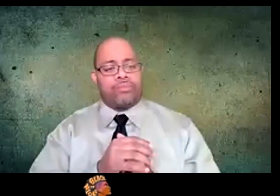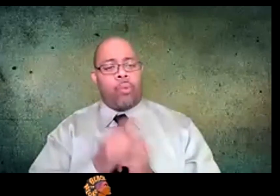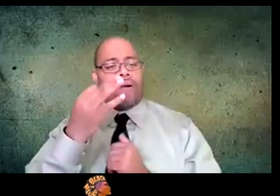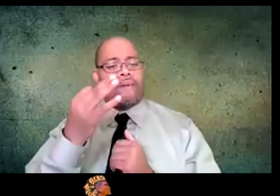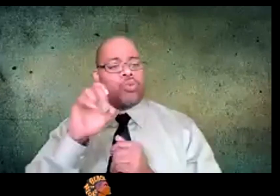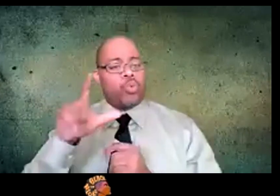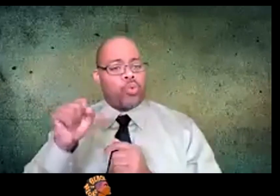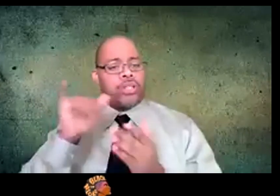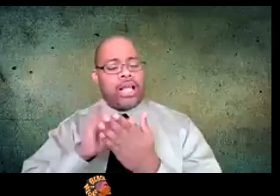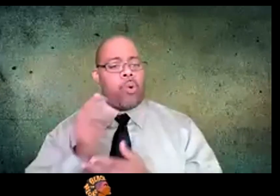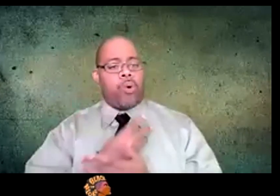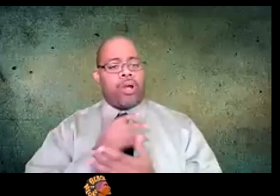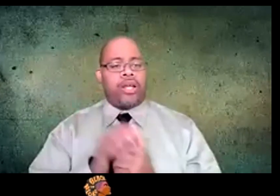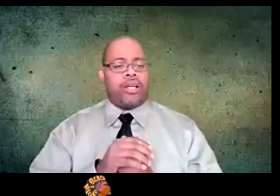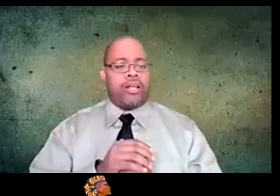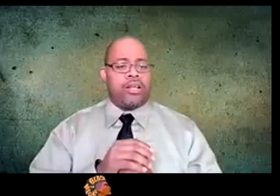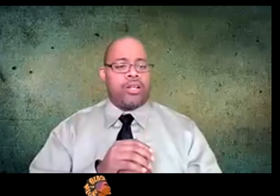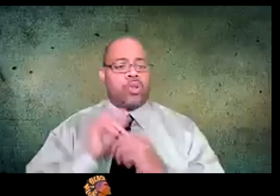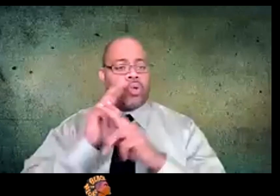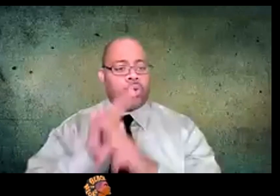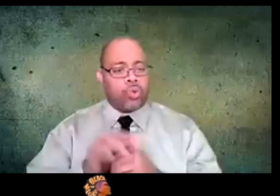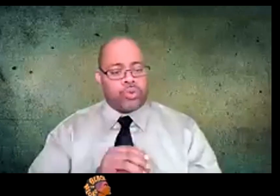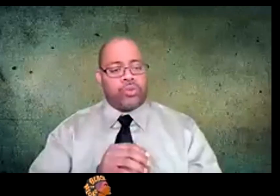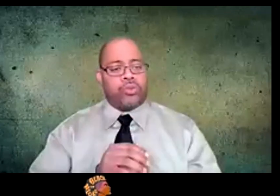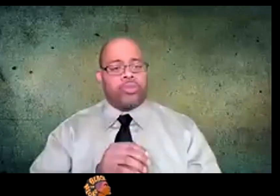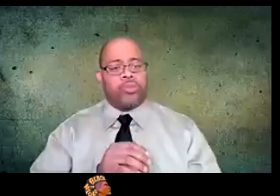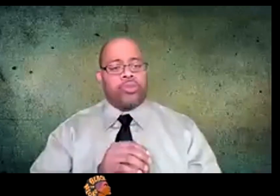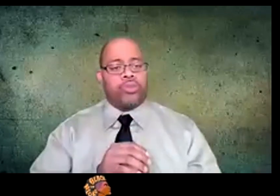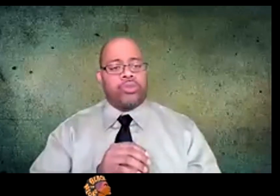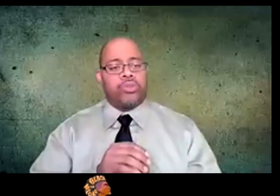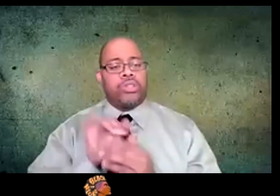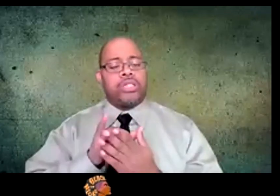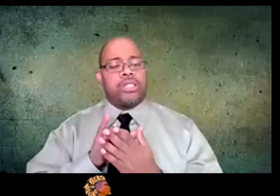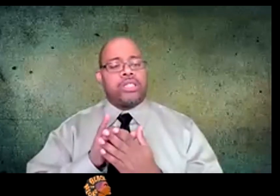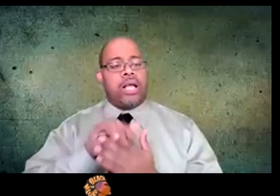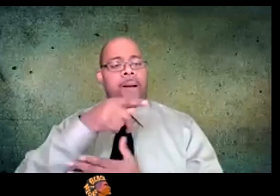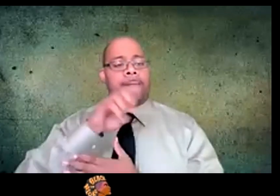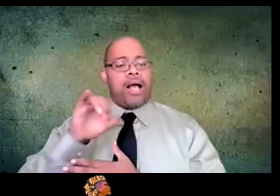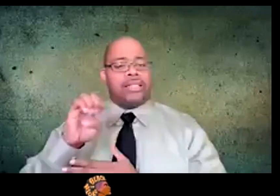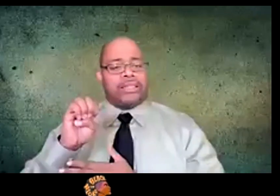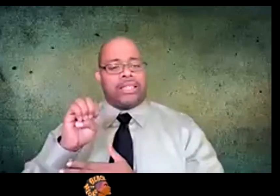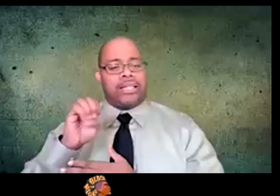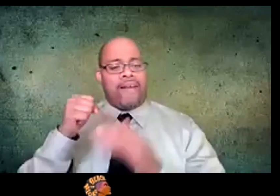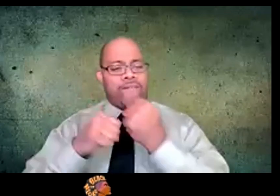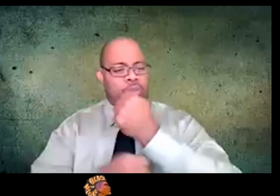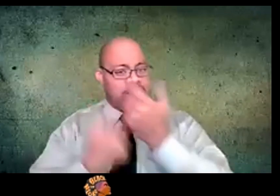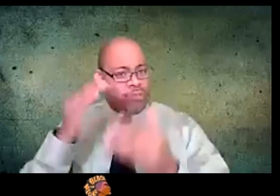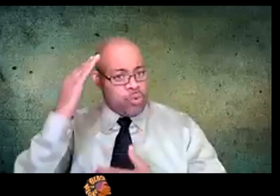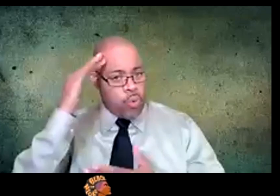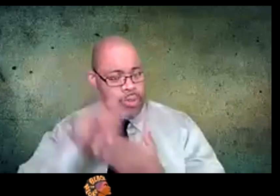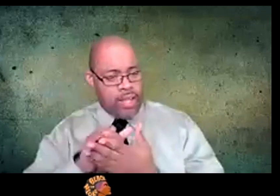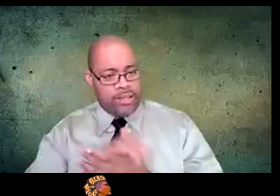tools that we've used is the Posse Foundation. I'm not sure if everyone on the call